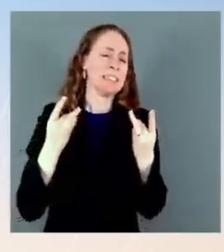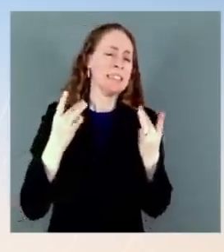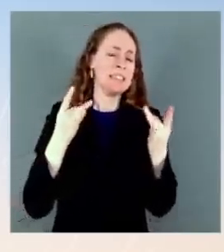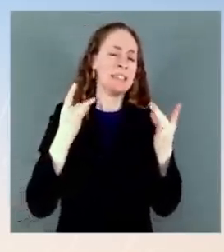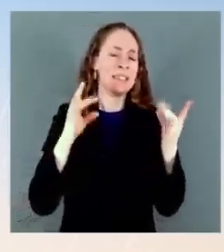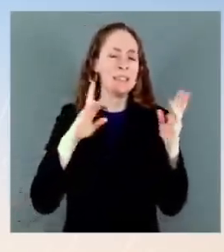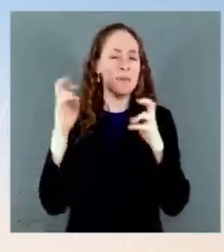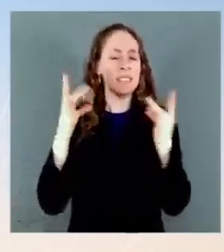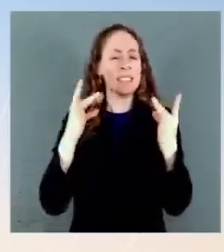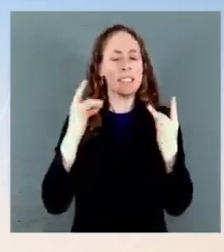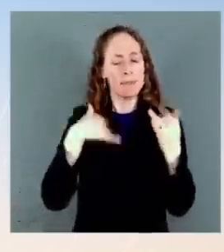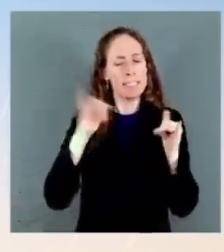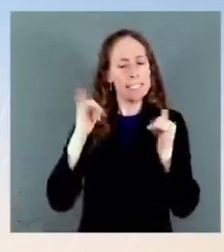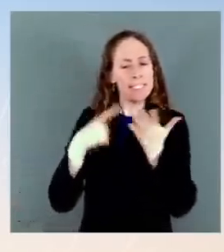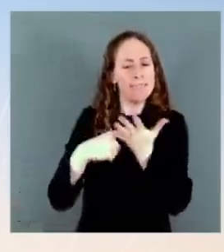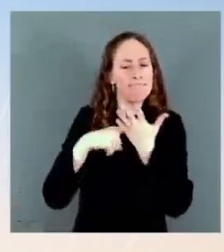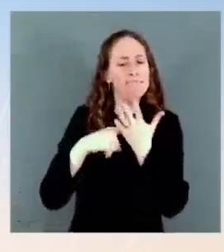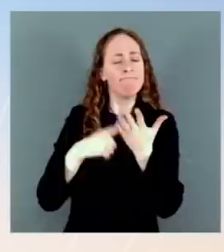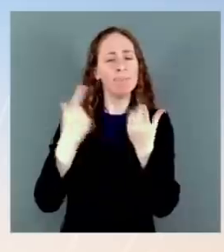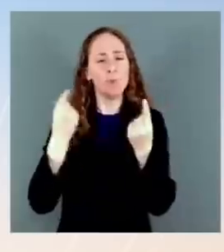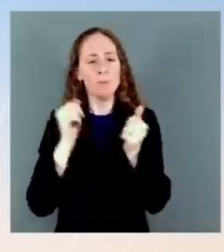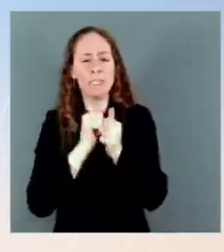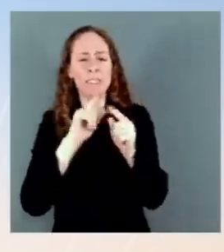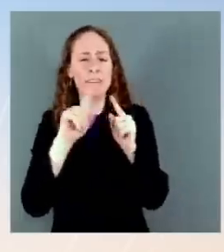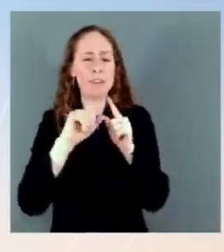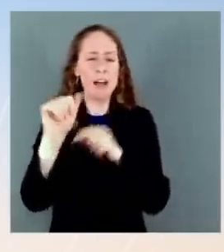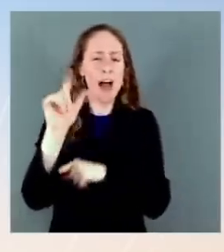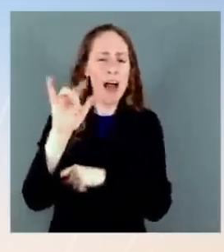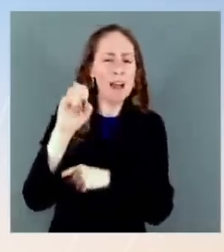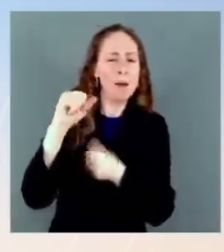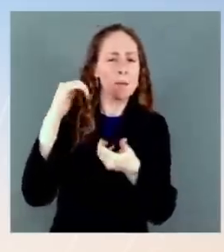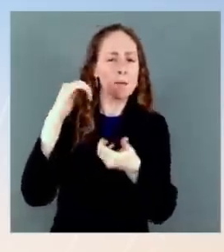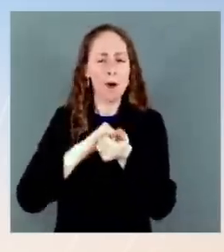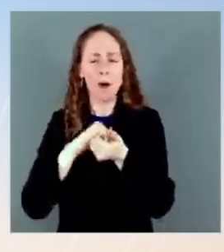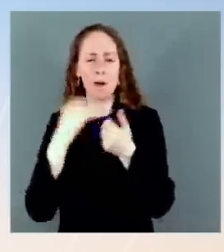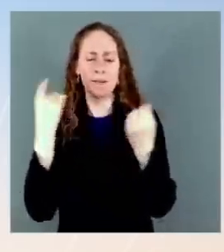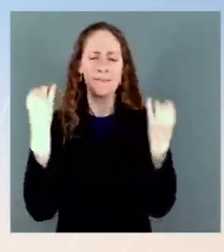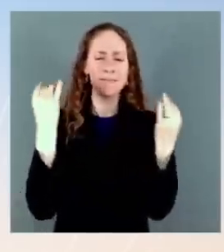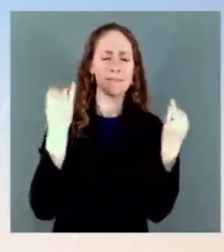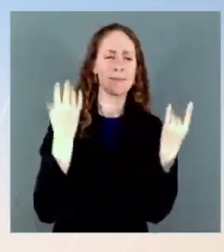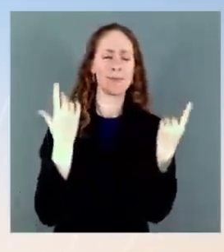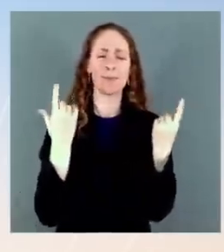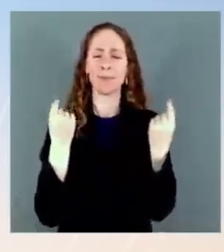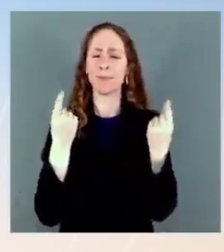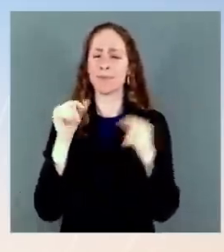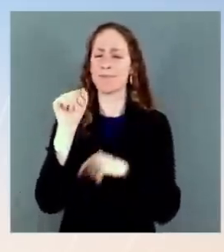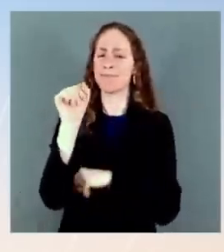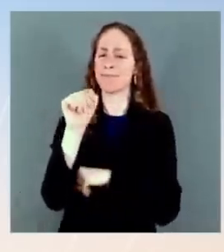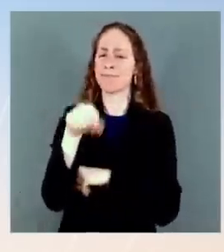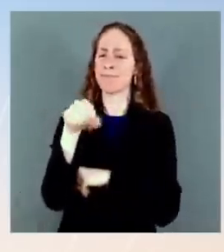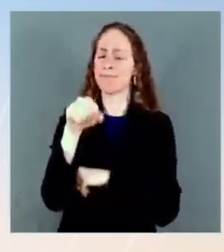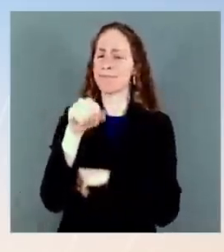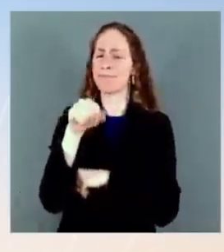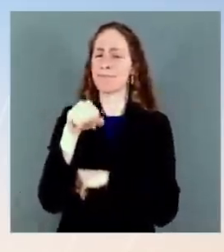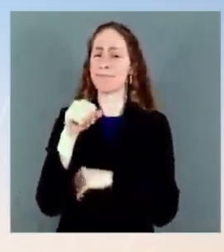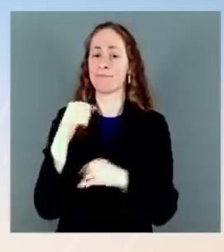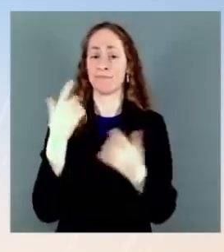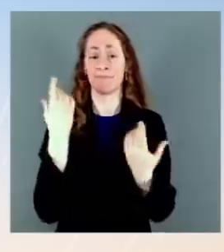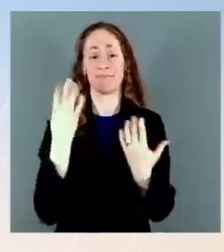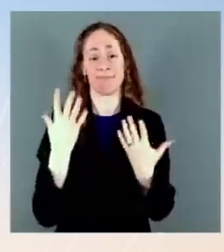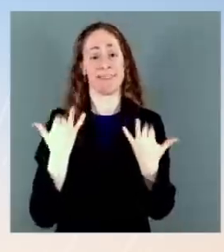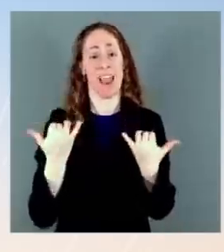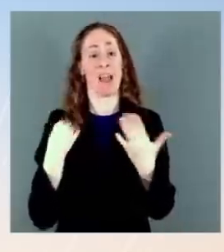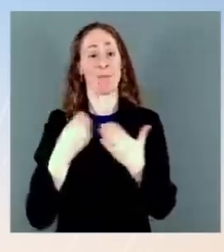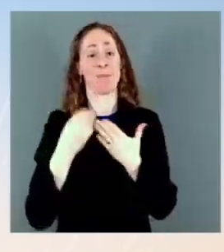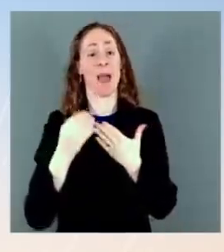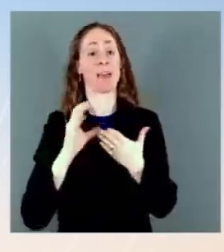important reasons. First and foremost, the status of the funds is a subject of ongoing litigation brought by certain victims of 9/11 and other terrorist attacks